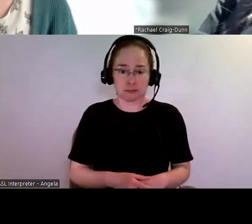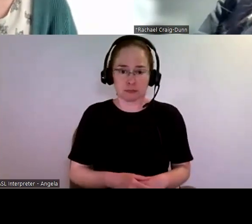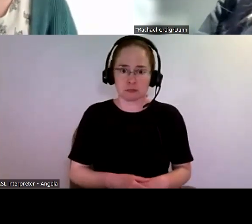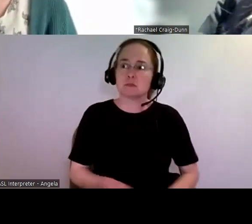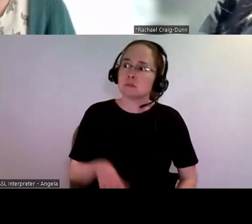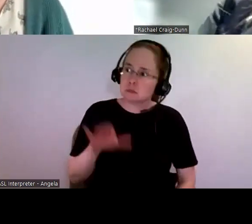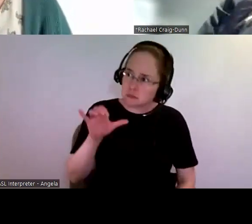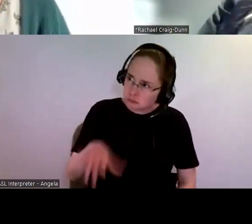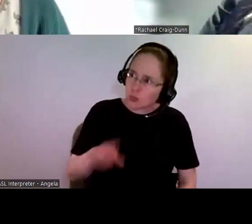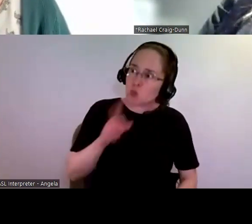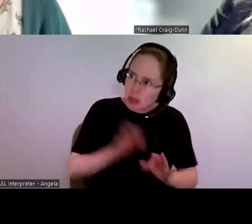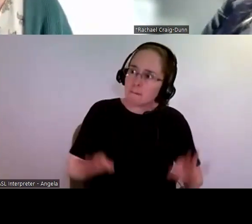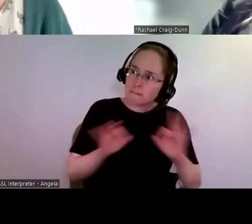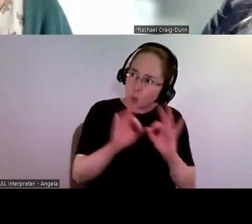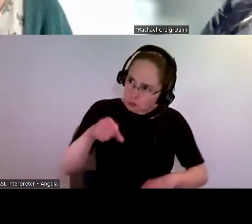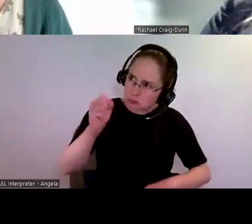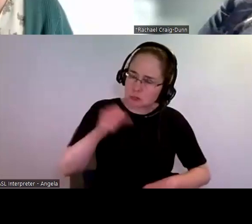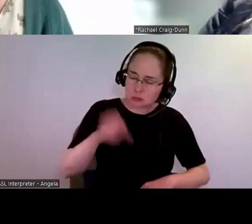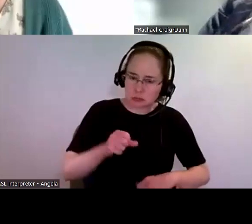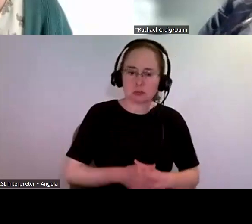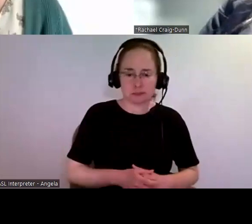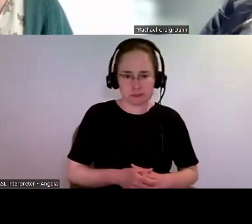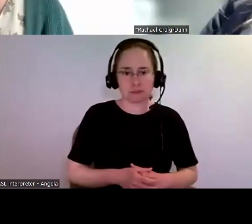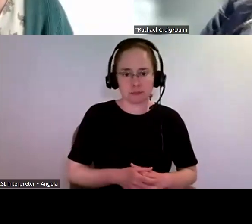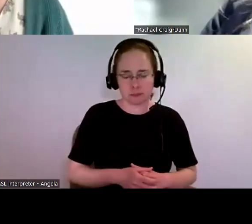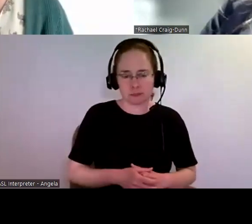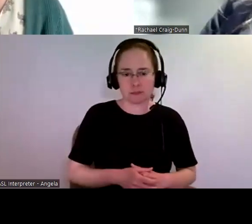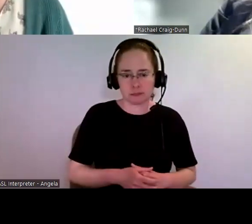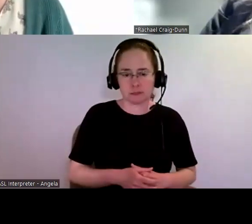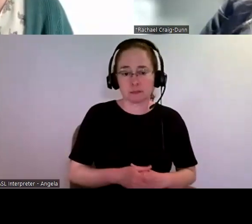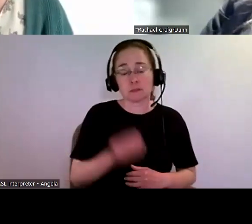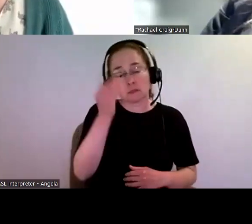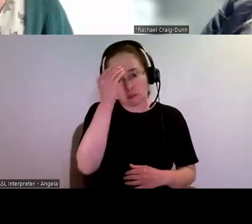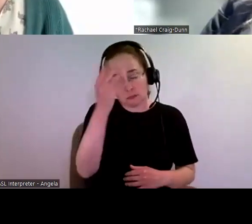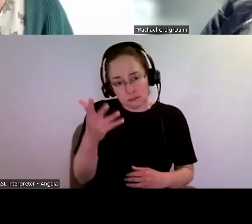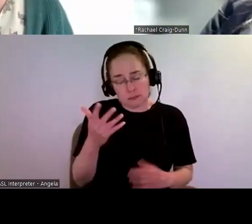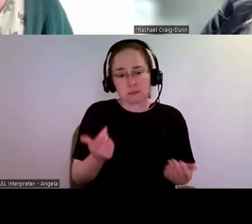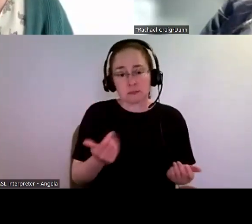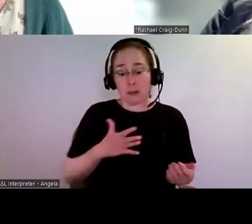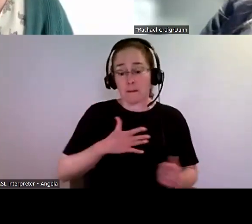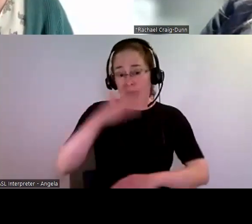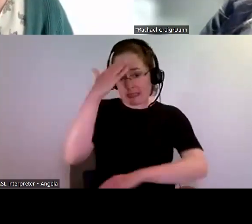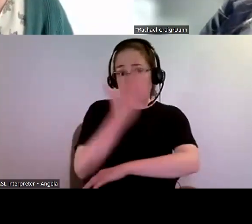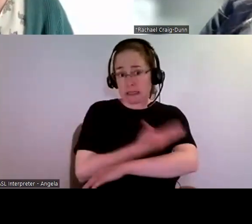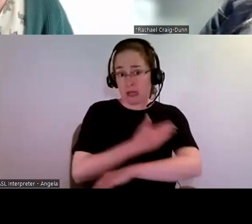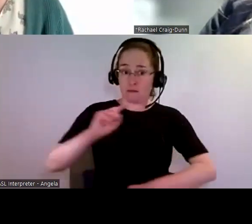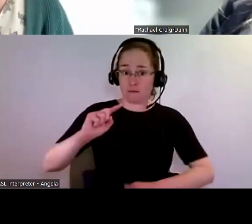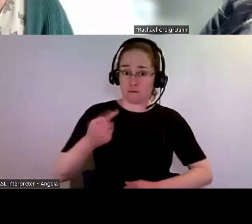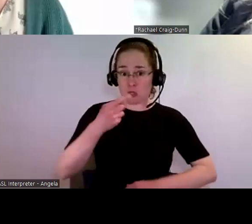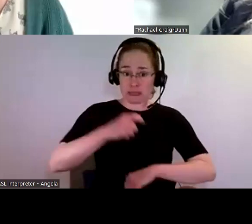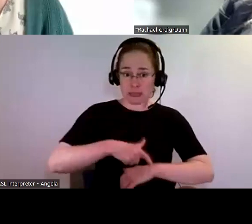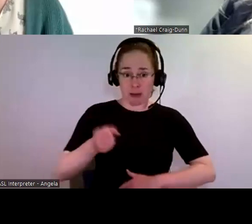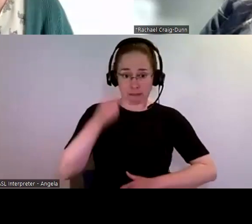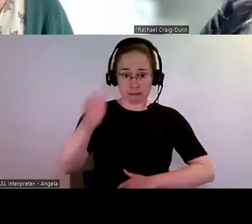That's really important. That's really important. I will tell you this, with my son's first